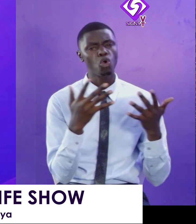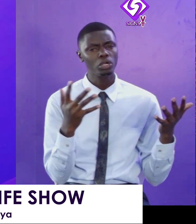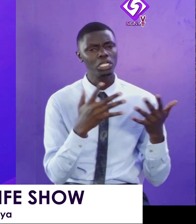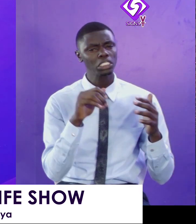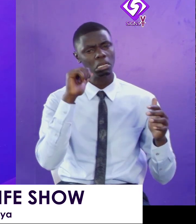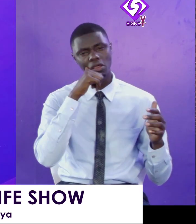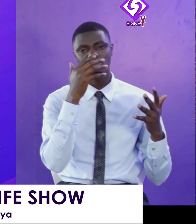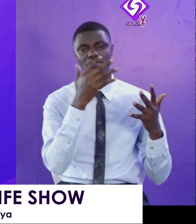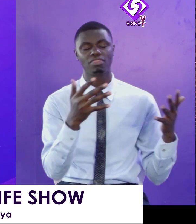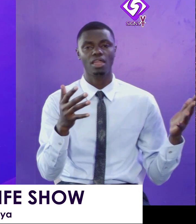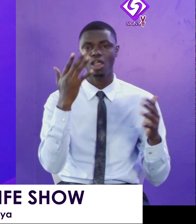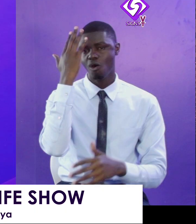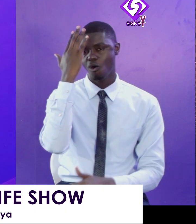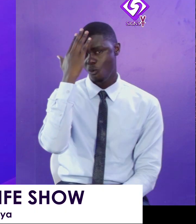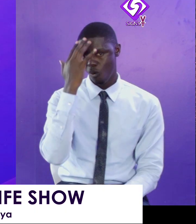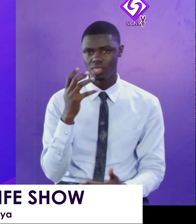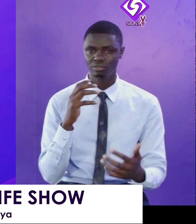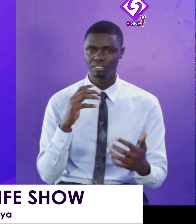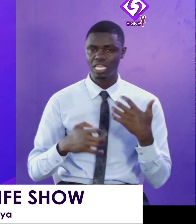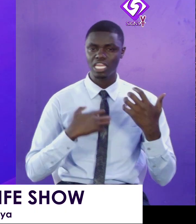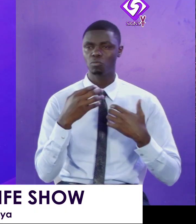Why? It is to appeal to your emotions.